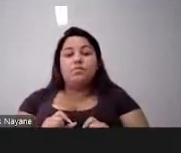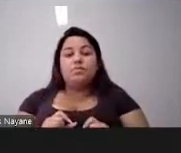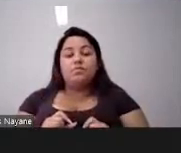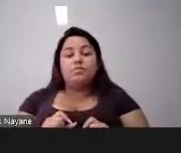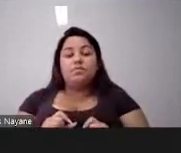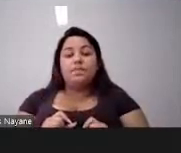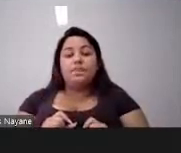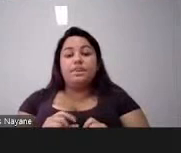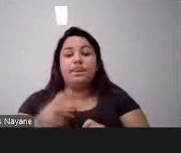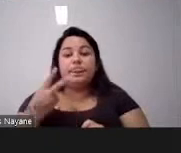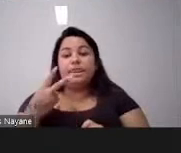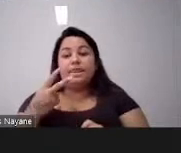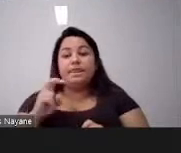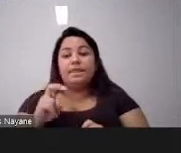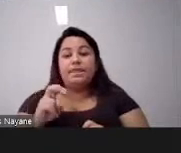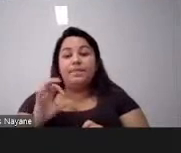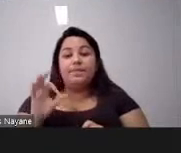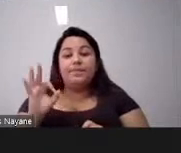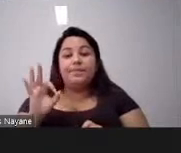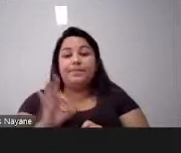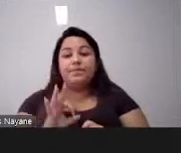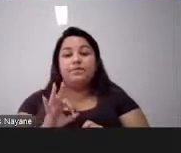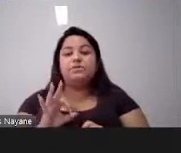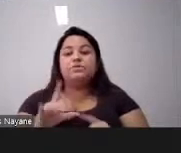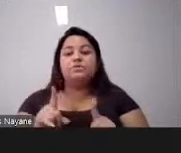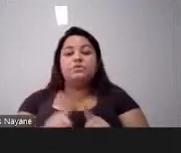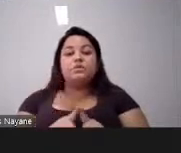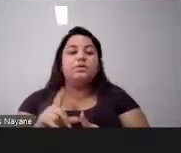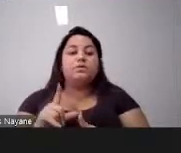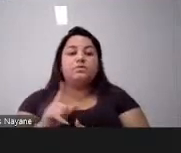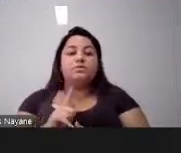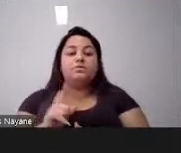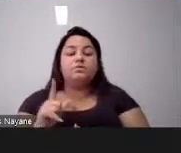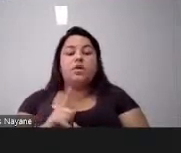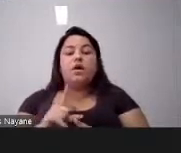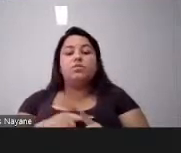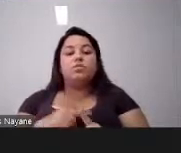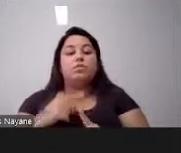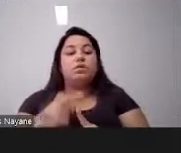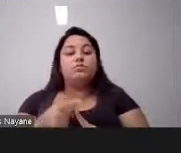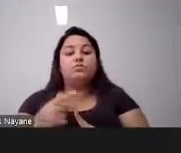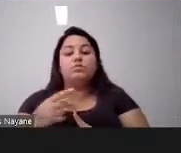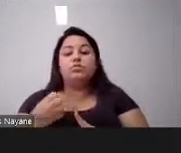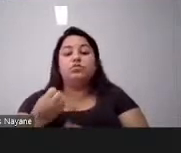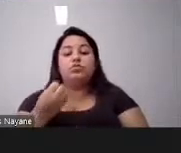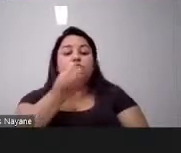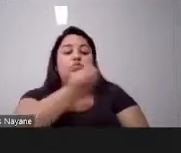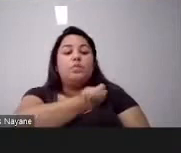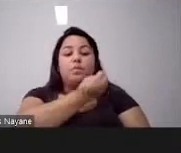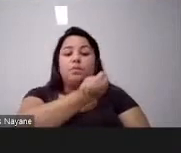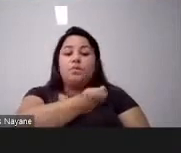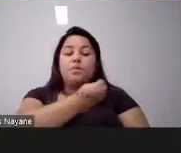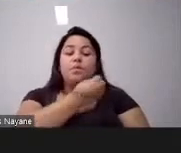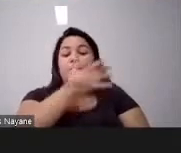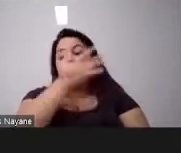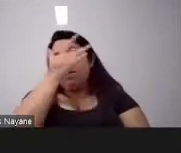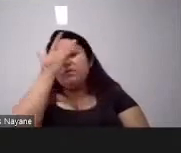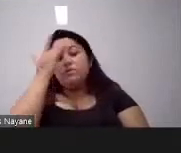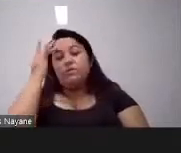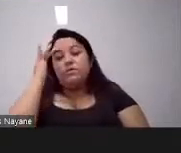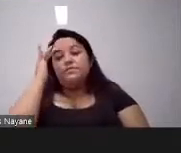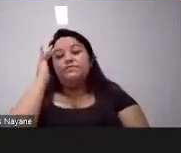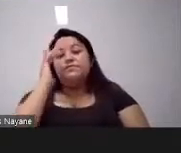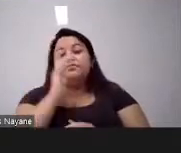2012, but we've seen a doubling of the number of people in saving in a pension over that time. And the reason for